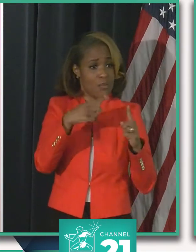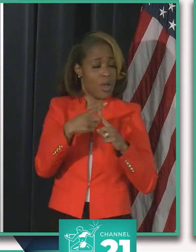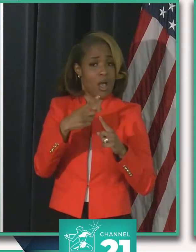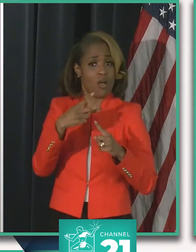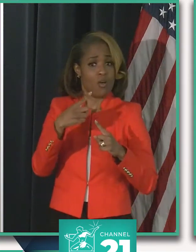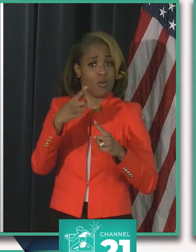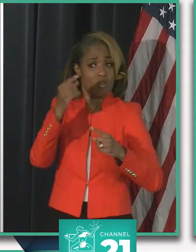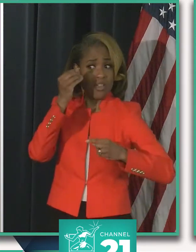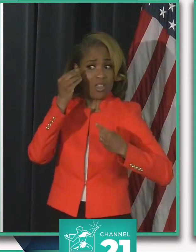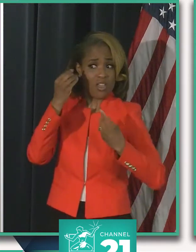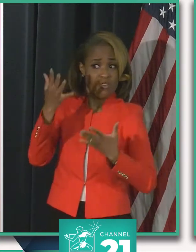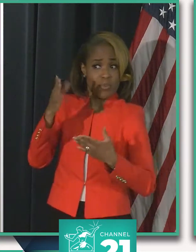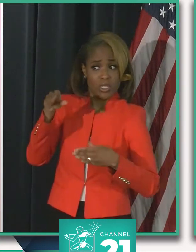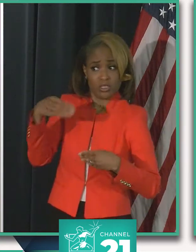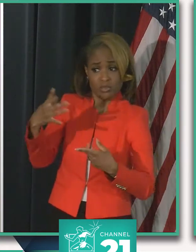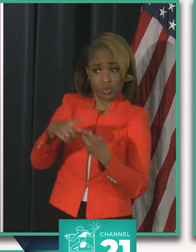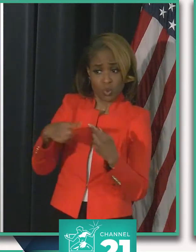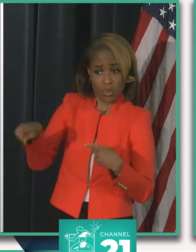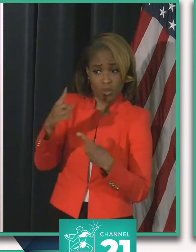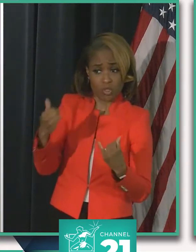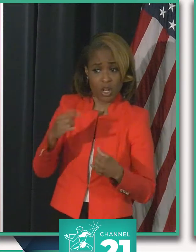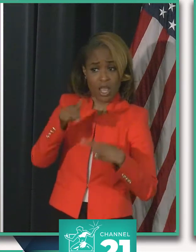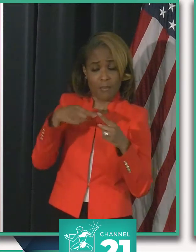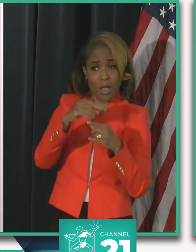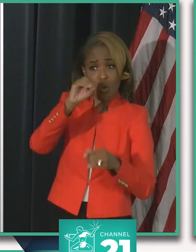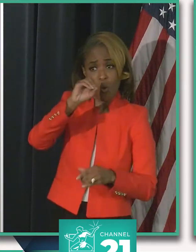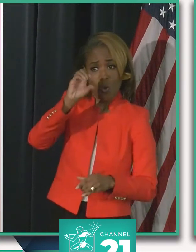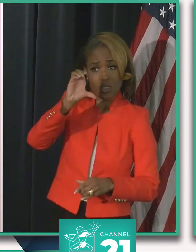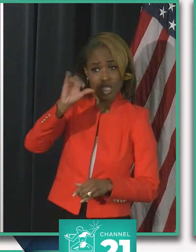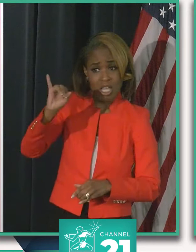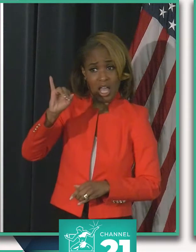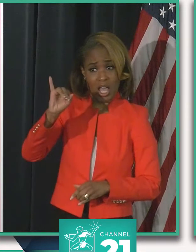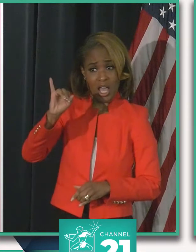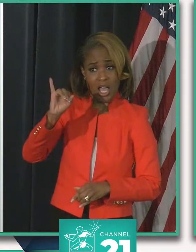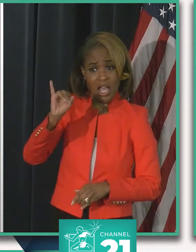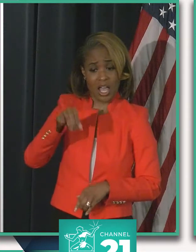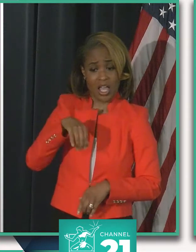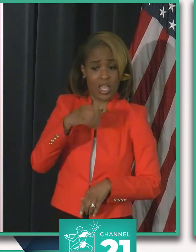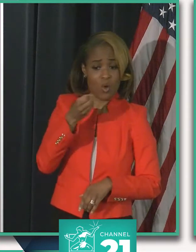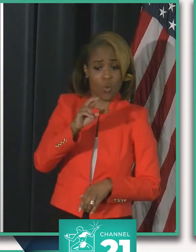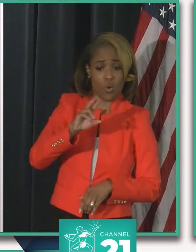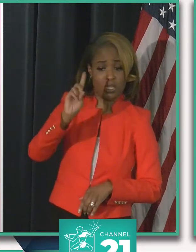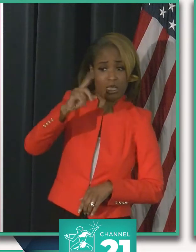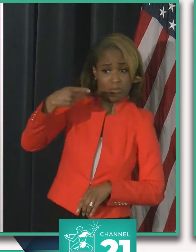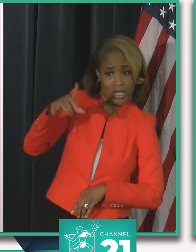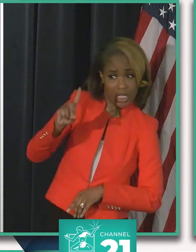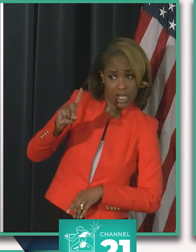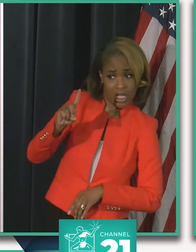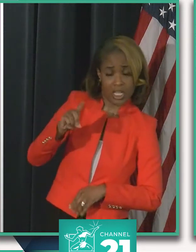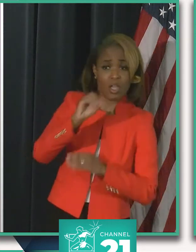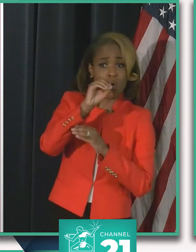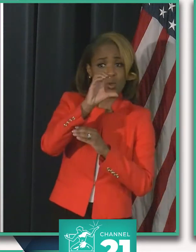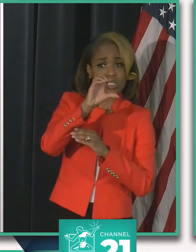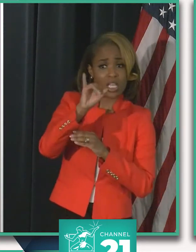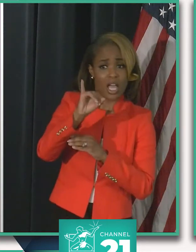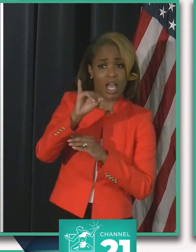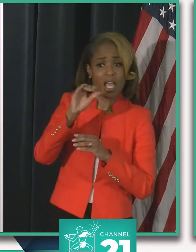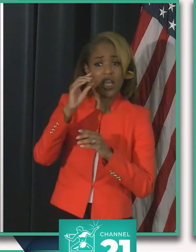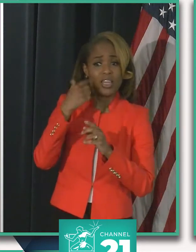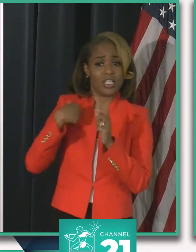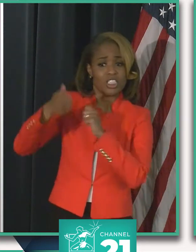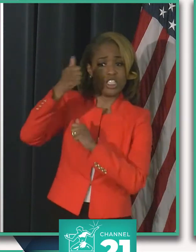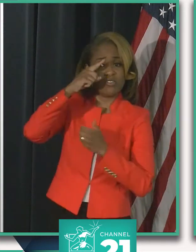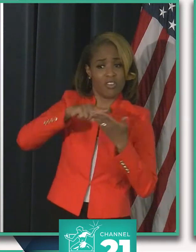on them today regarding the OCI, BOPC, and the DPD? OCI Chief